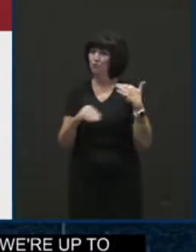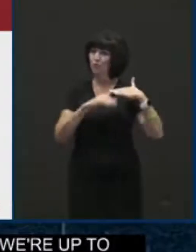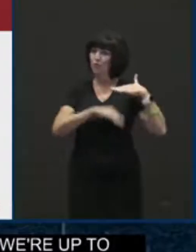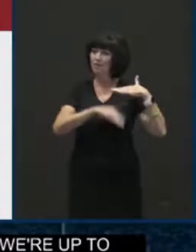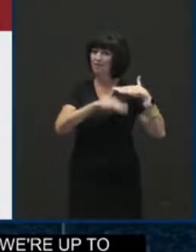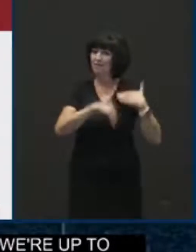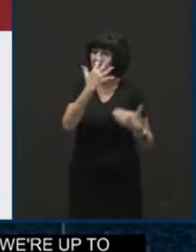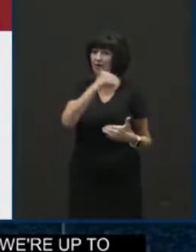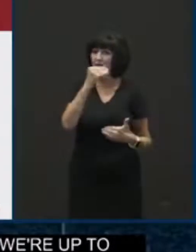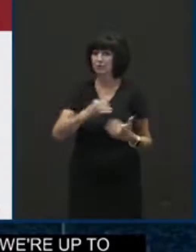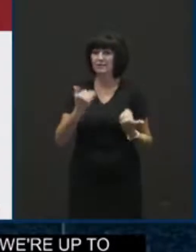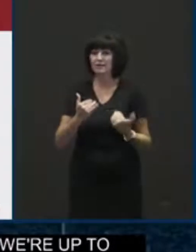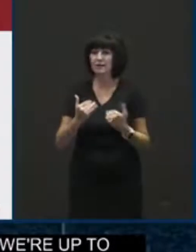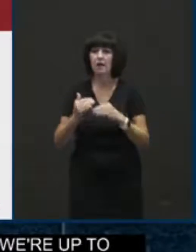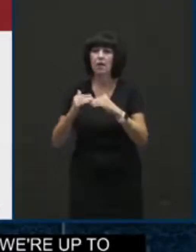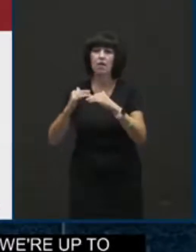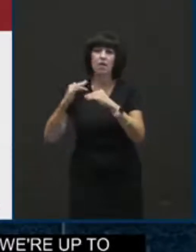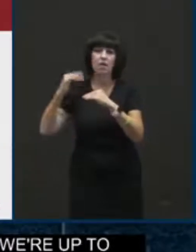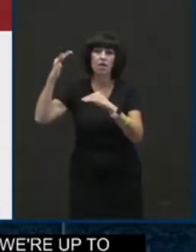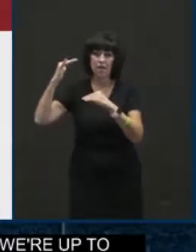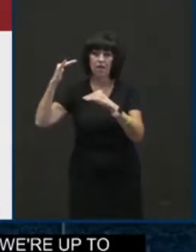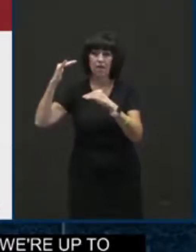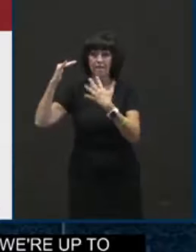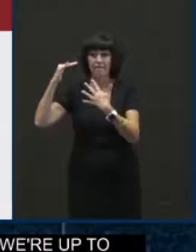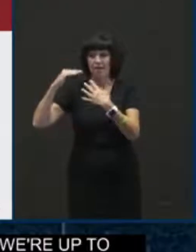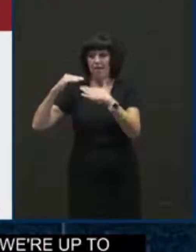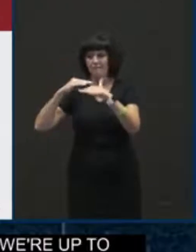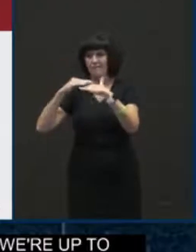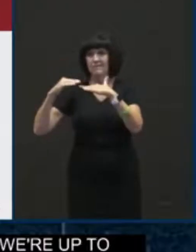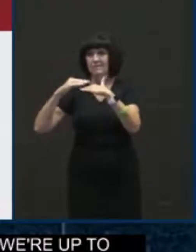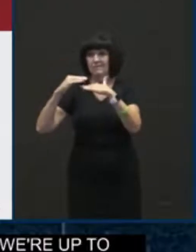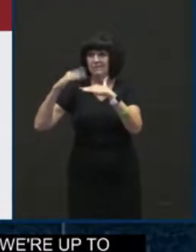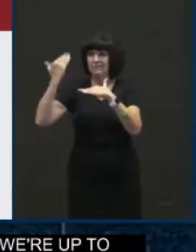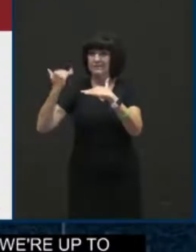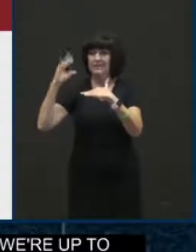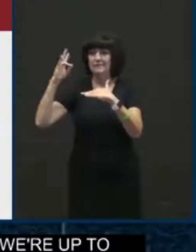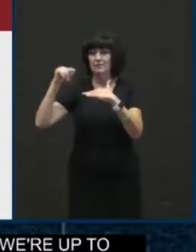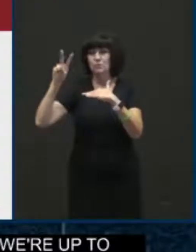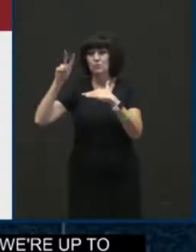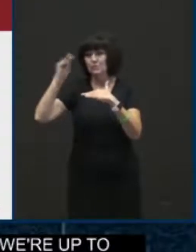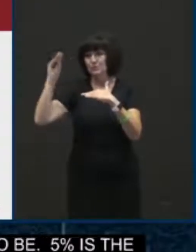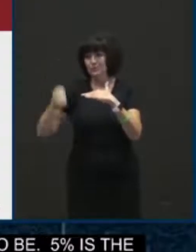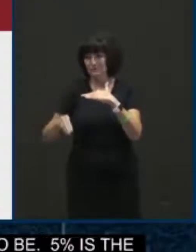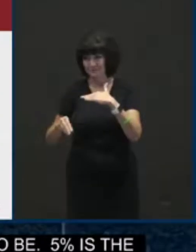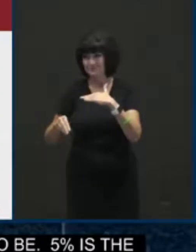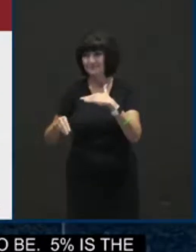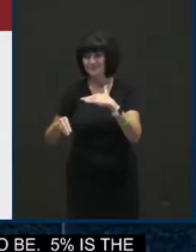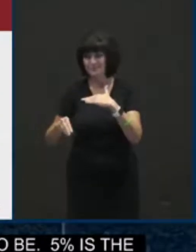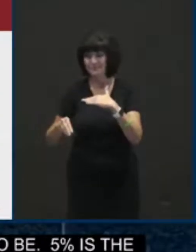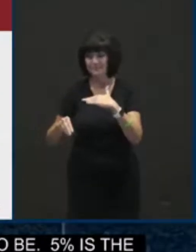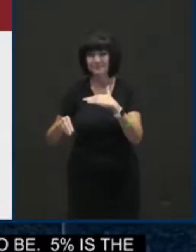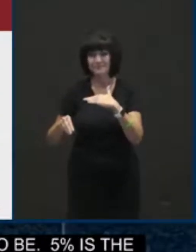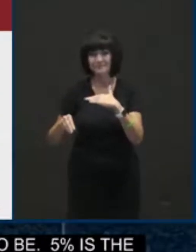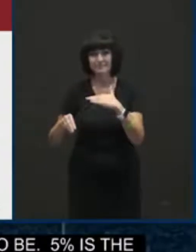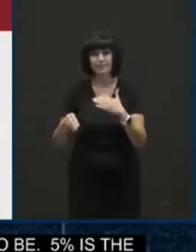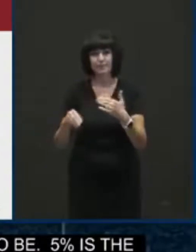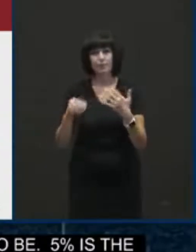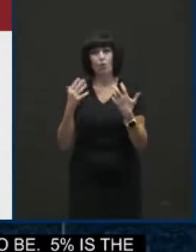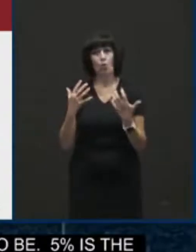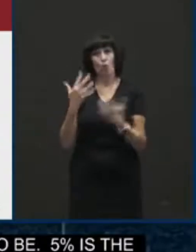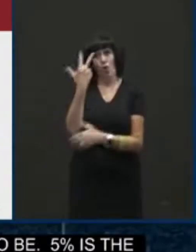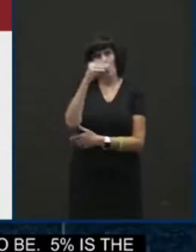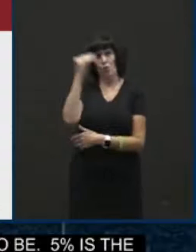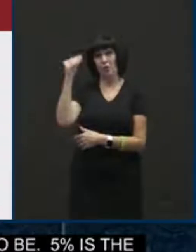be. 5% is the target, 3% positive for moving children back fully